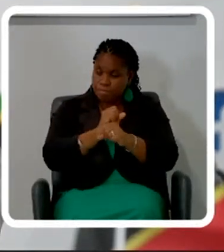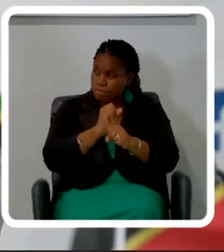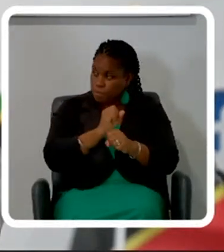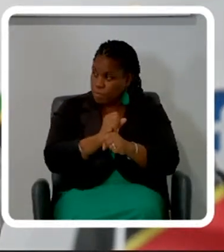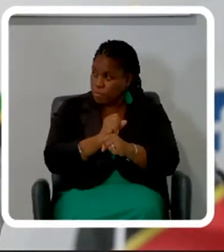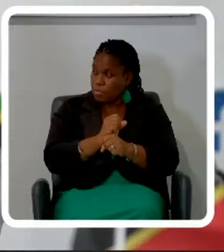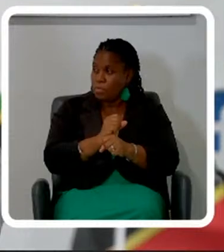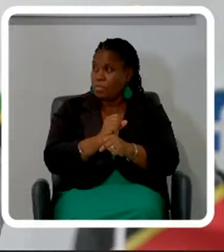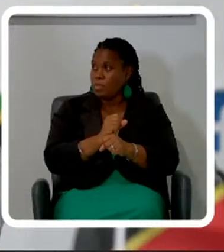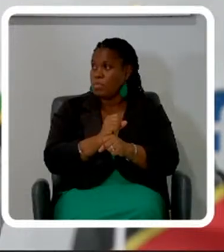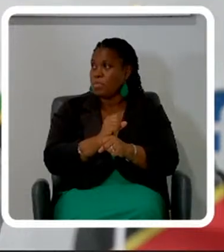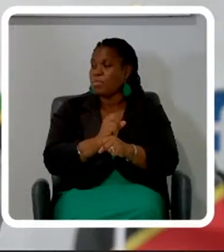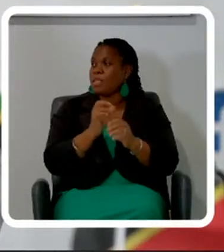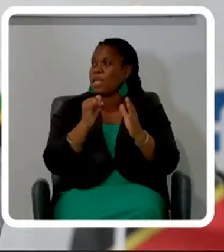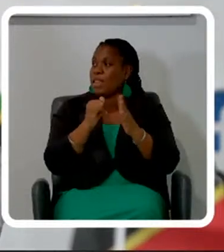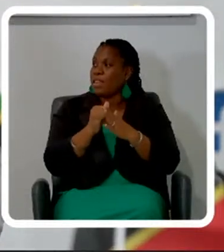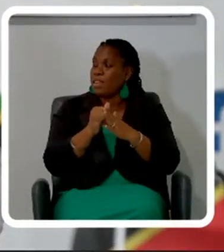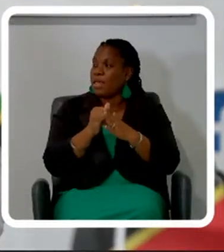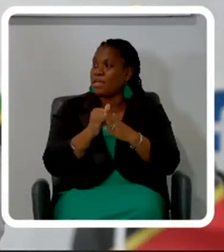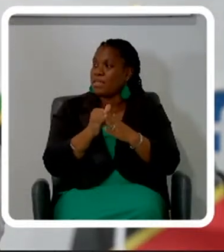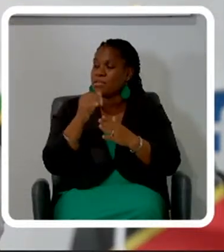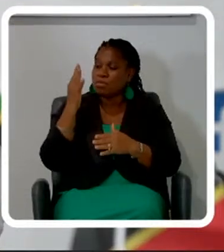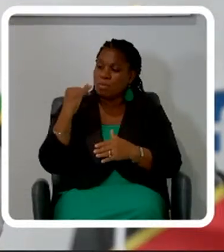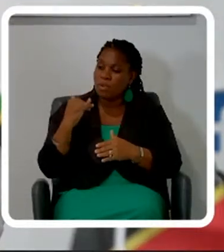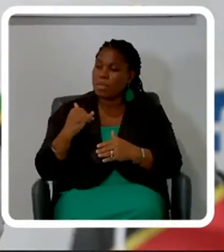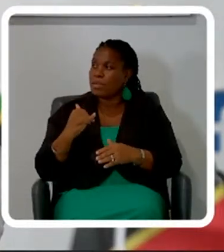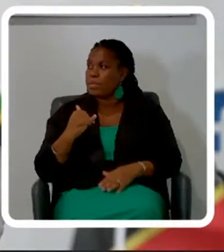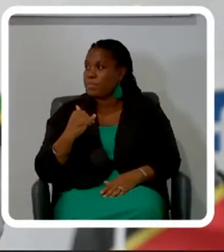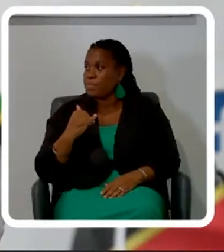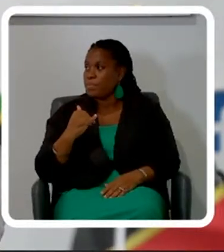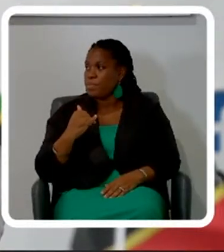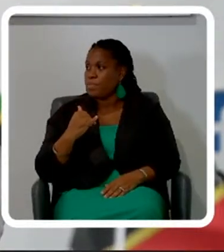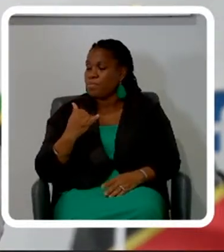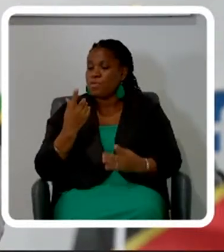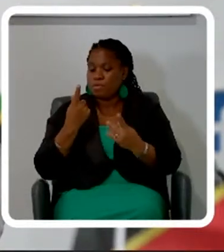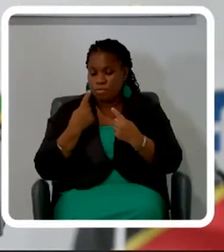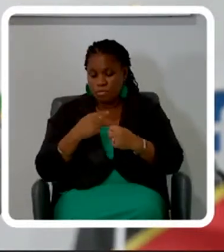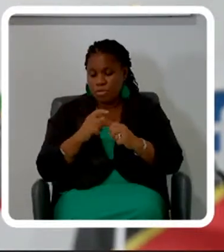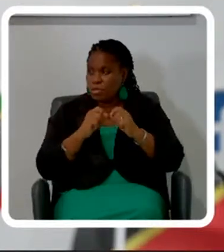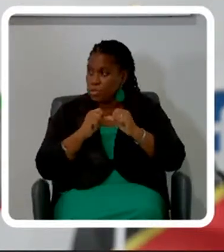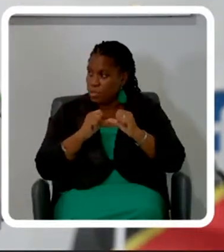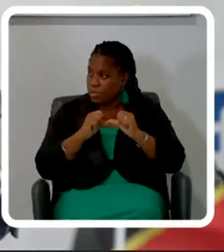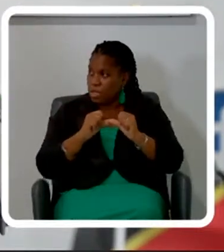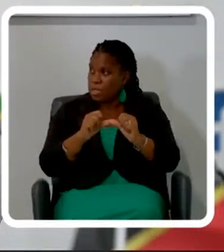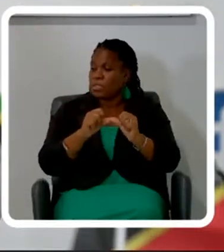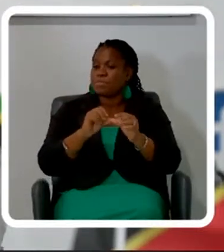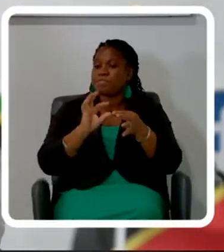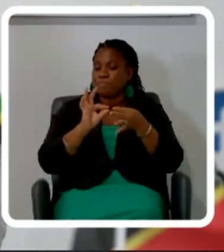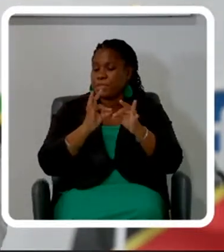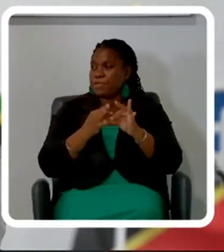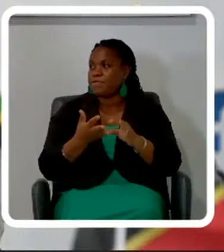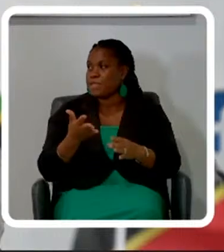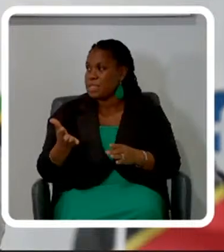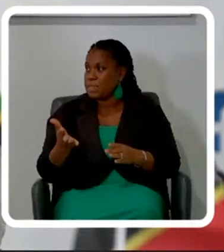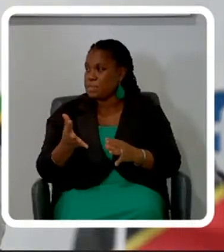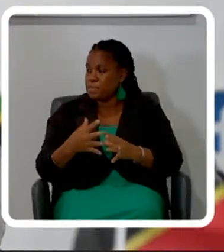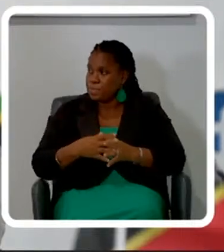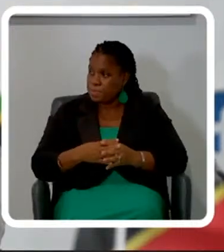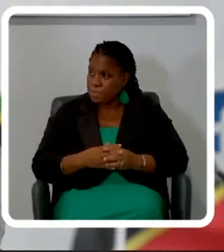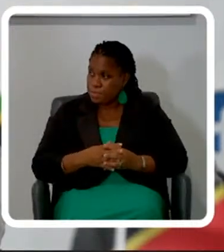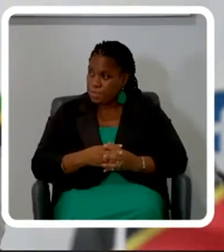it out, and that is why we need a sustainable island state. That is why we need to diversify the economy.